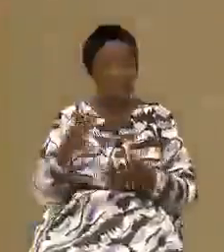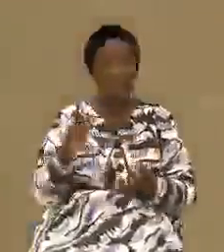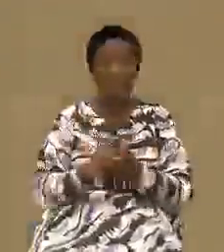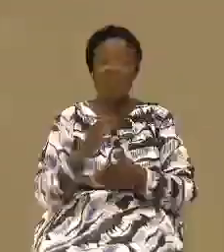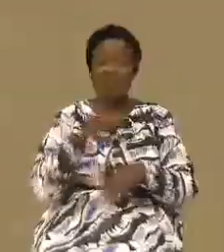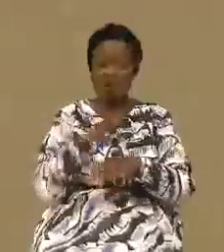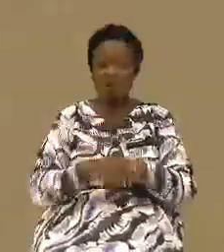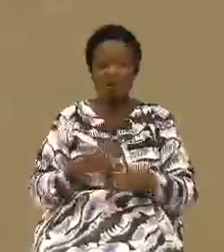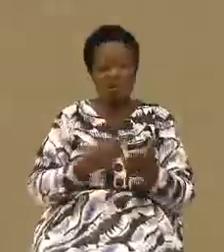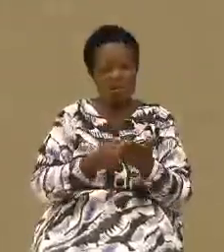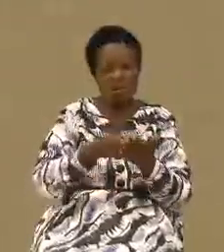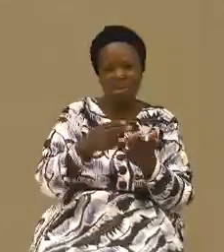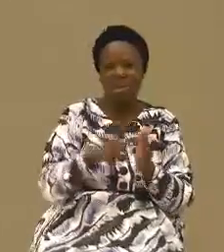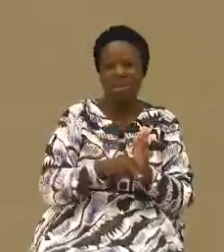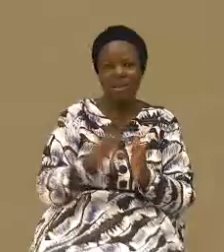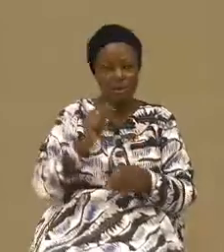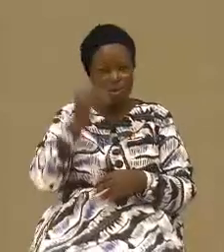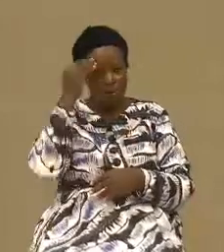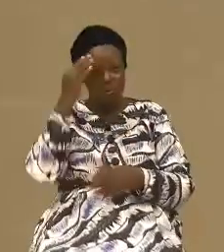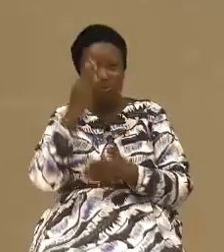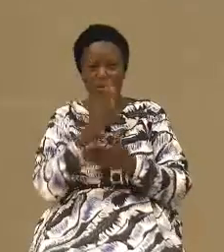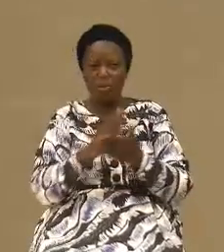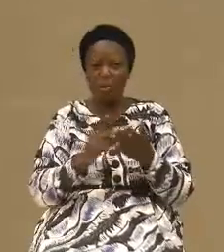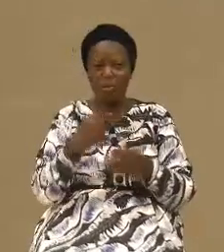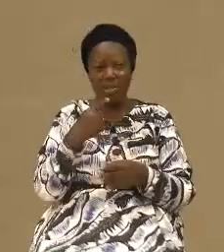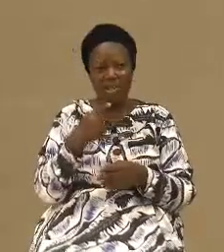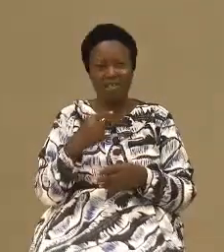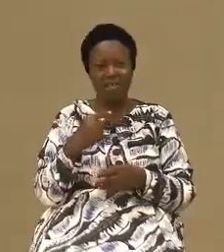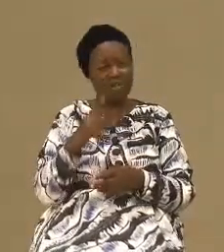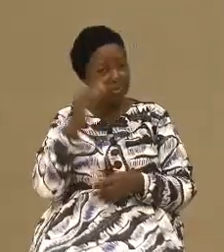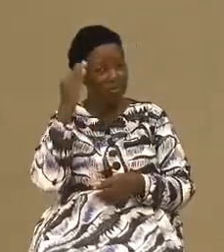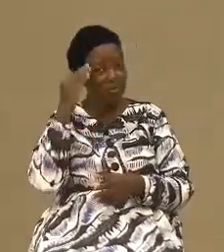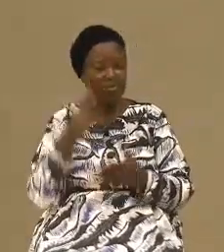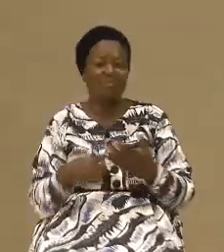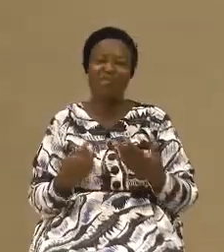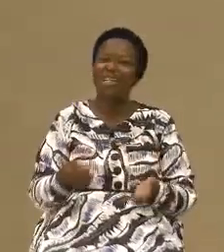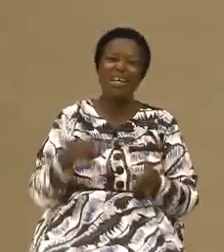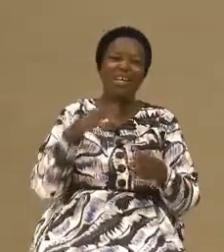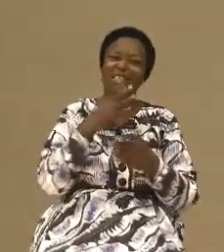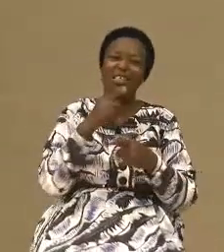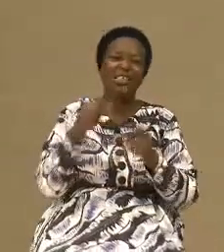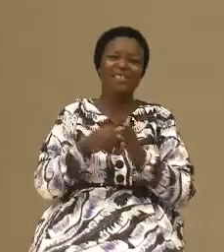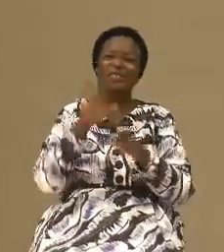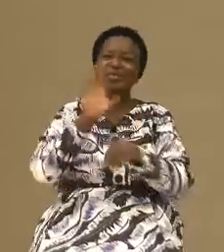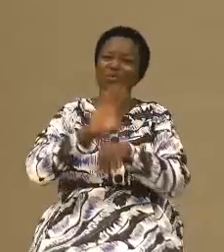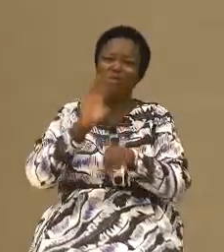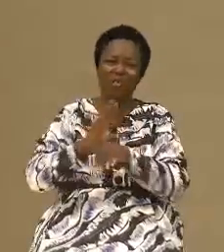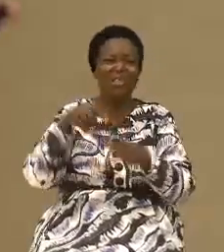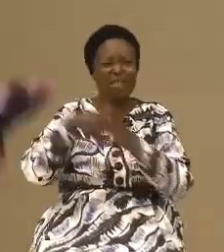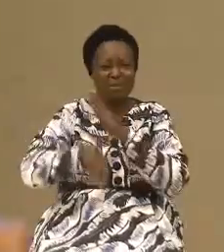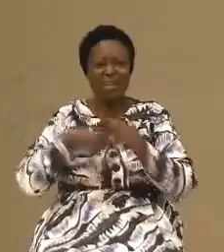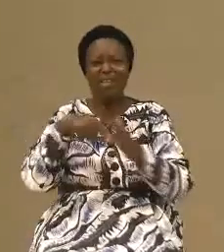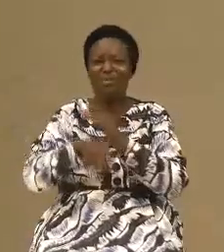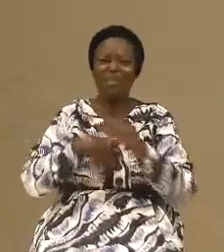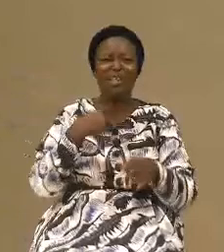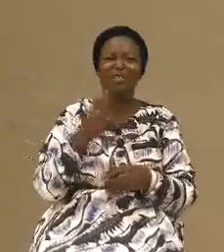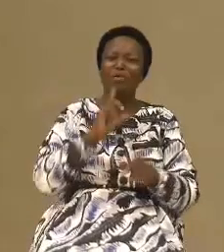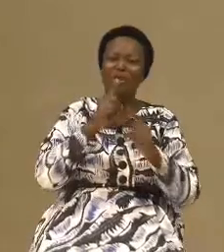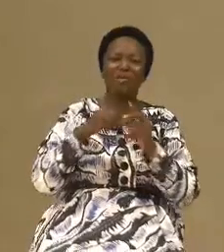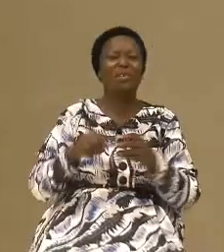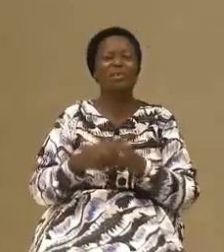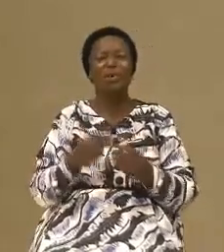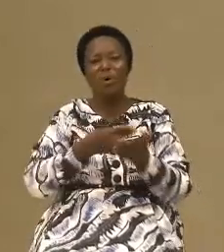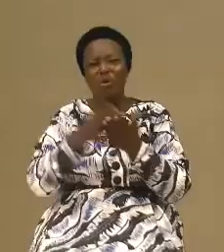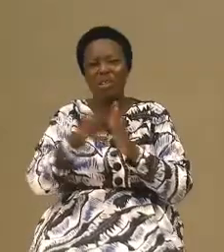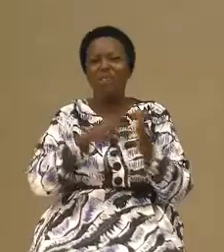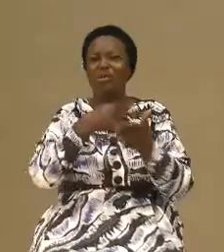holiness. And you know, somebody said, you know what? This Deeperlife people, every time, holiness, holiness, holiness. Where do they get this